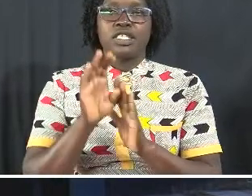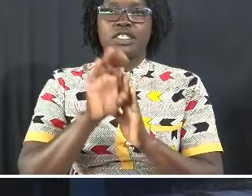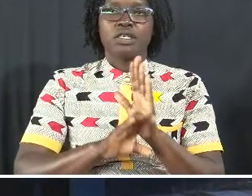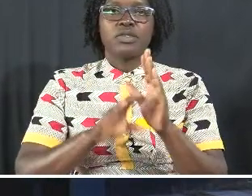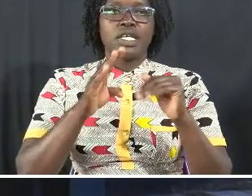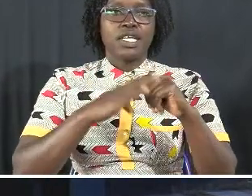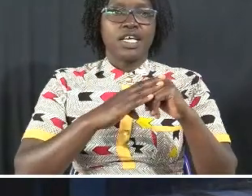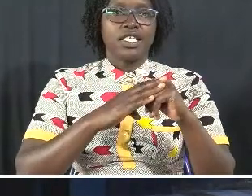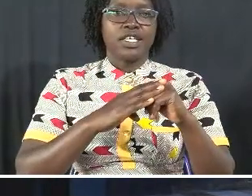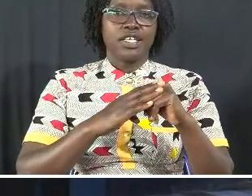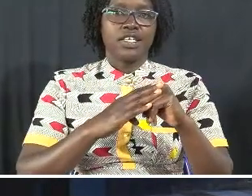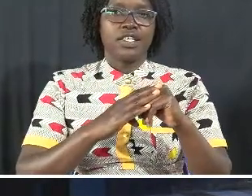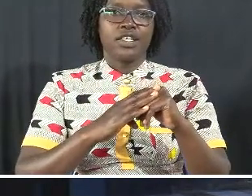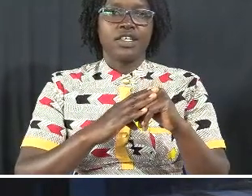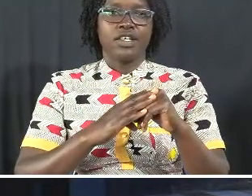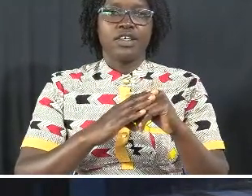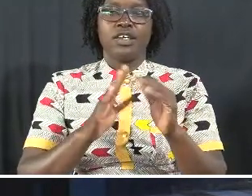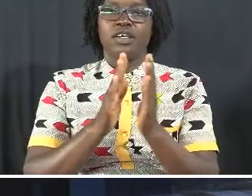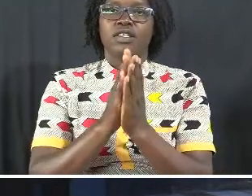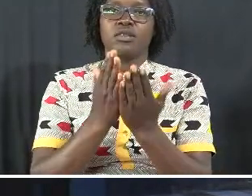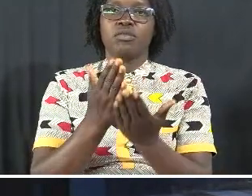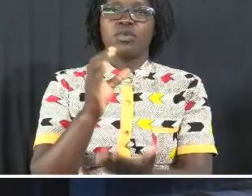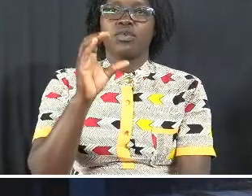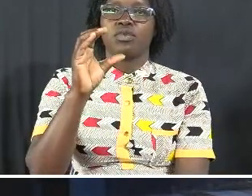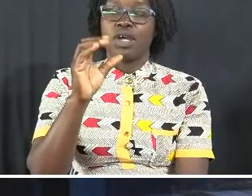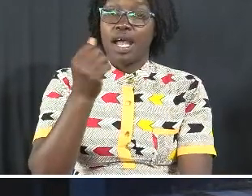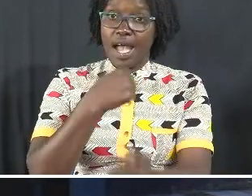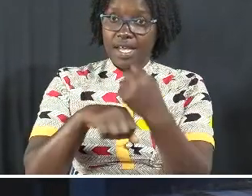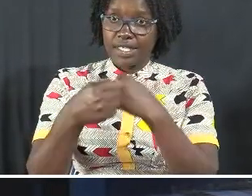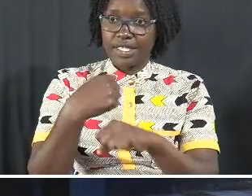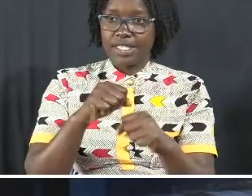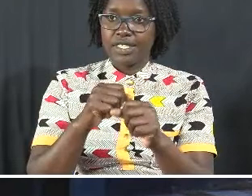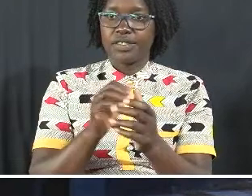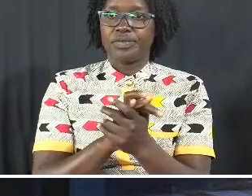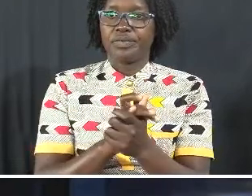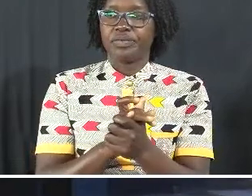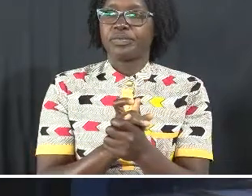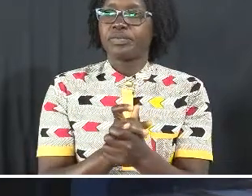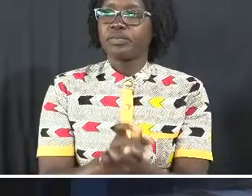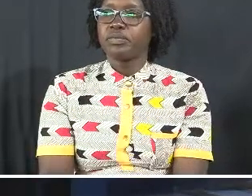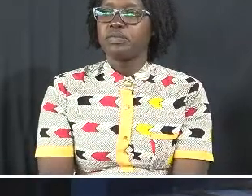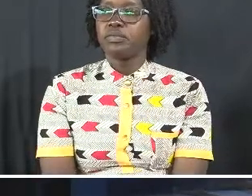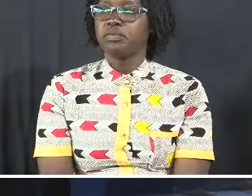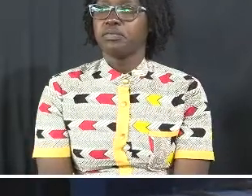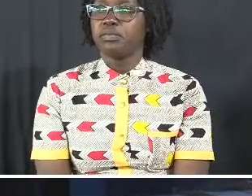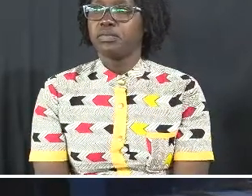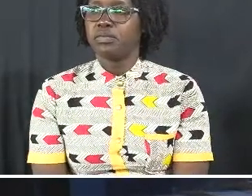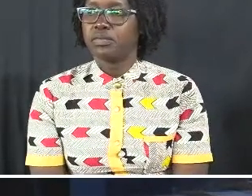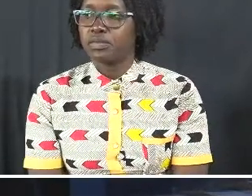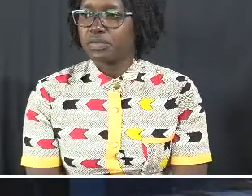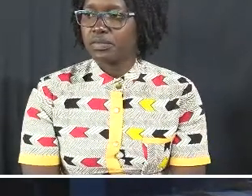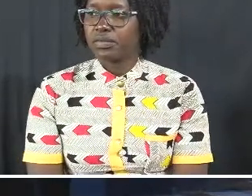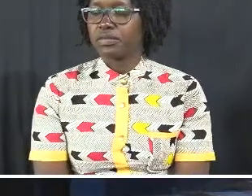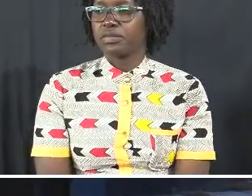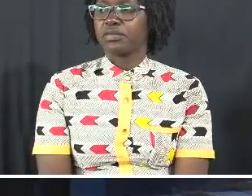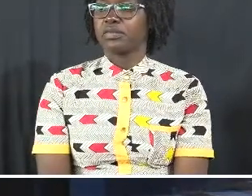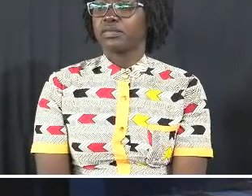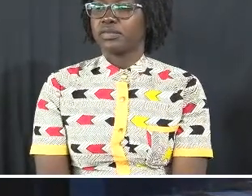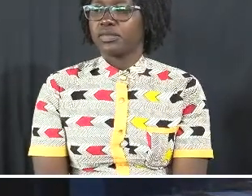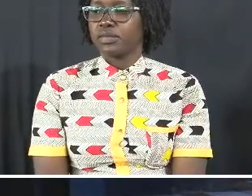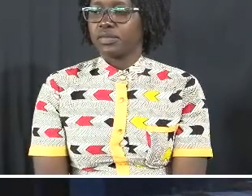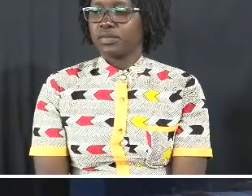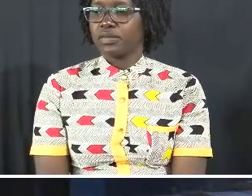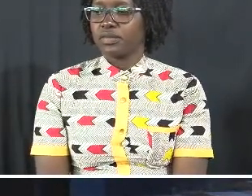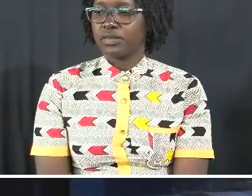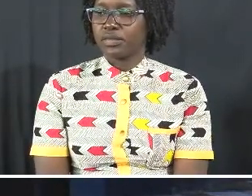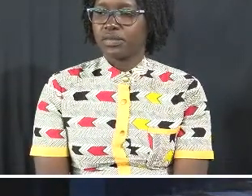of the book of Acts, I want to look at what Saul really was. Why did he bring this kind